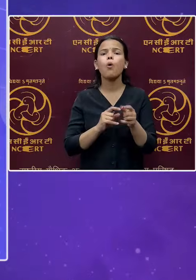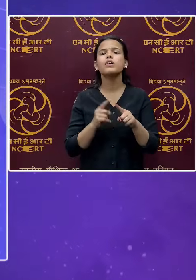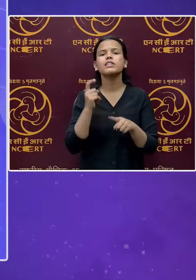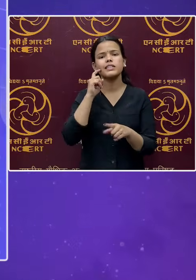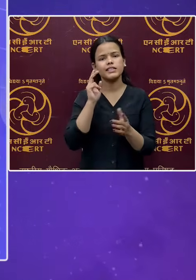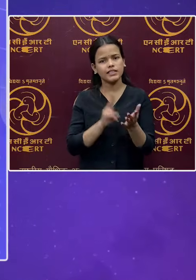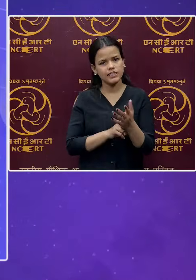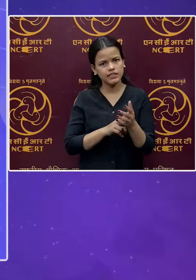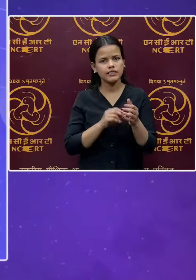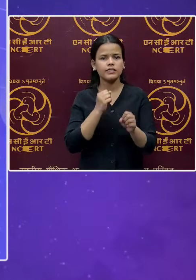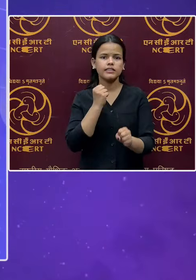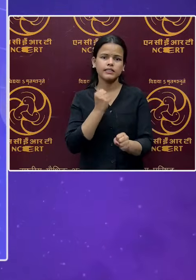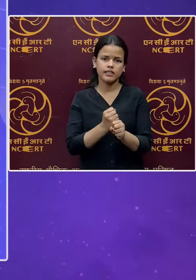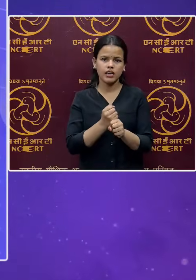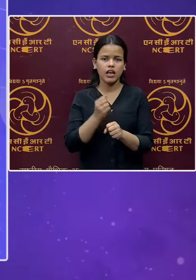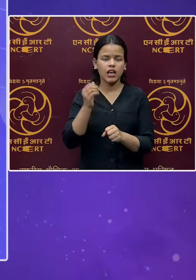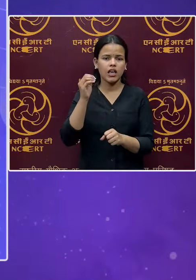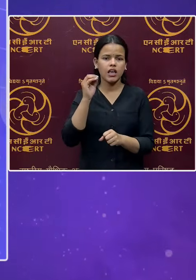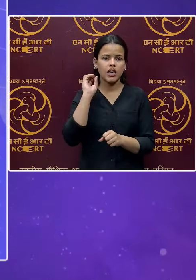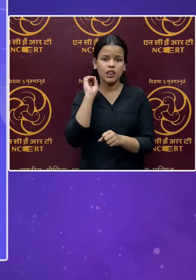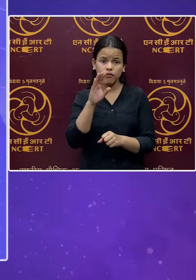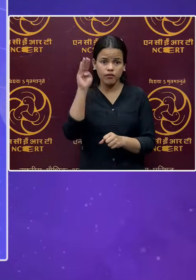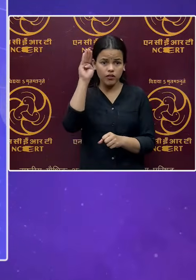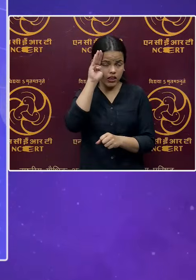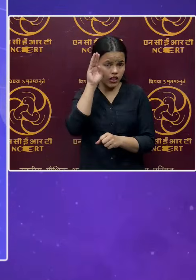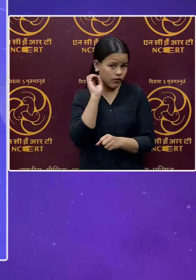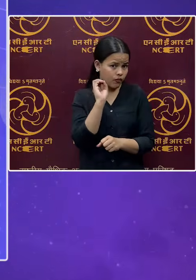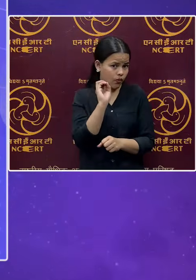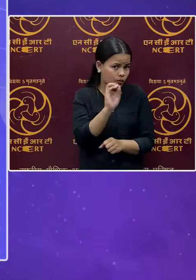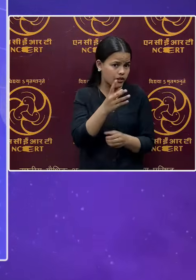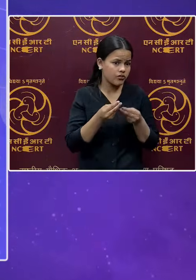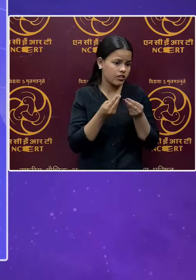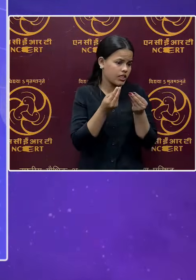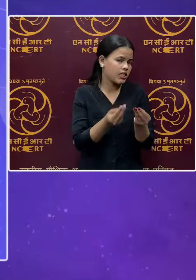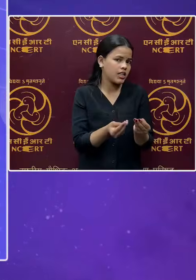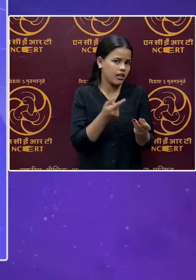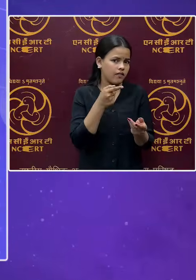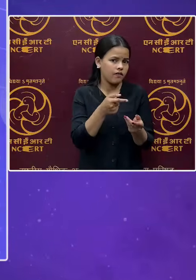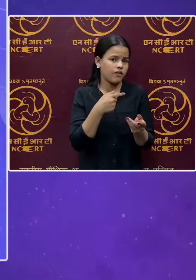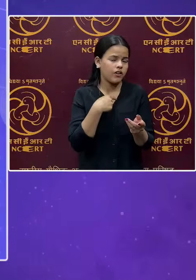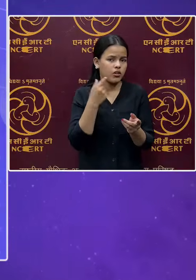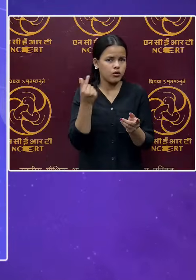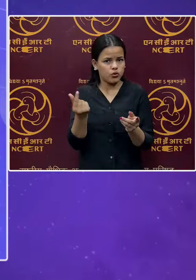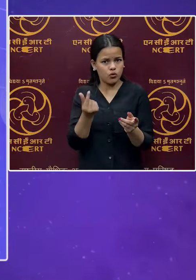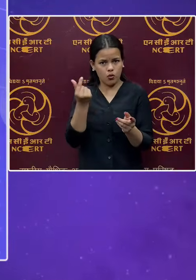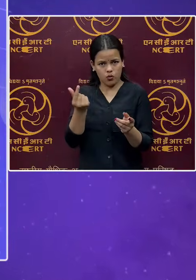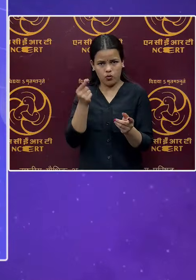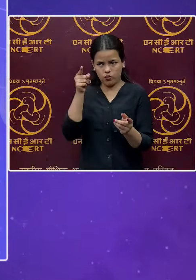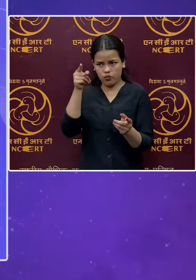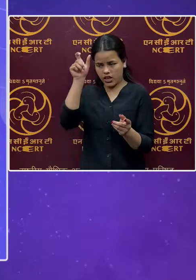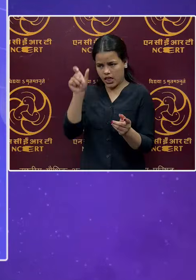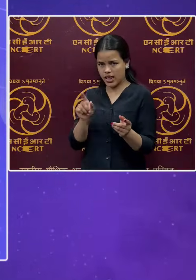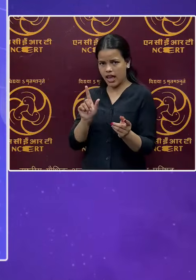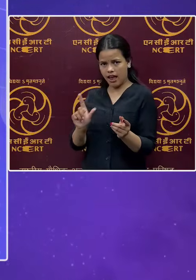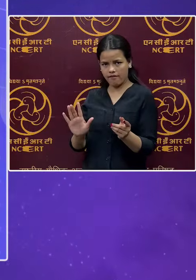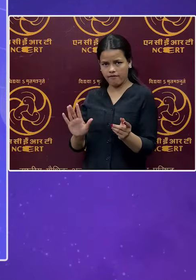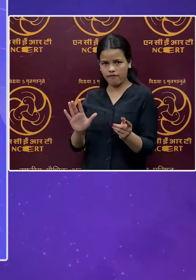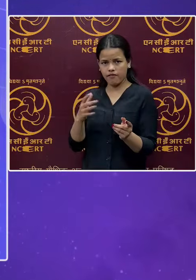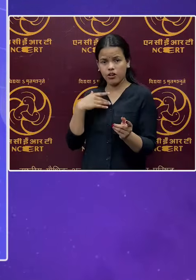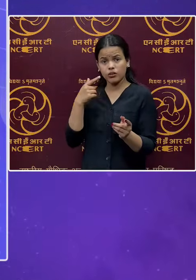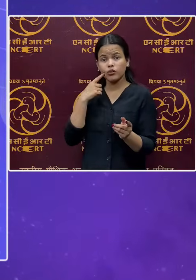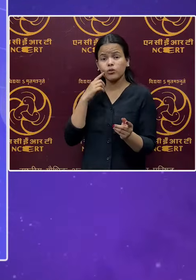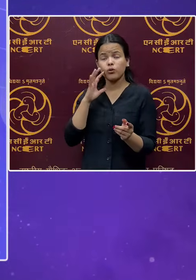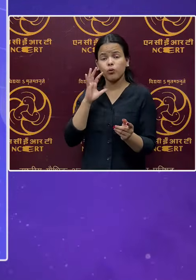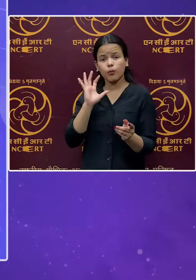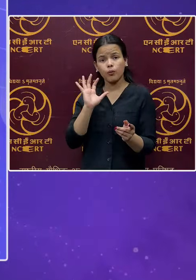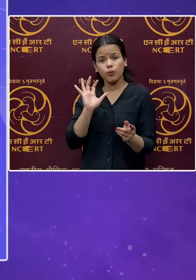in our hand. But when we come to delivery, it's a user interface where our user is there. So we need to